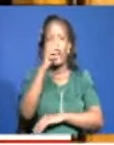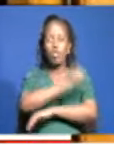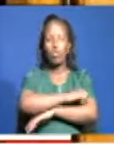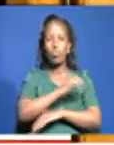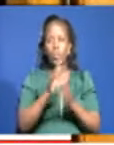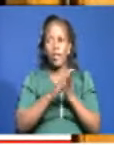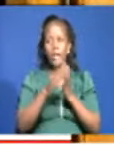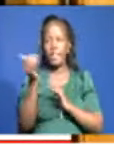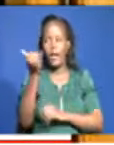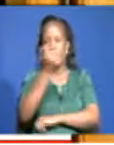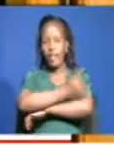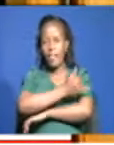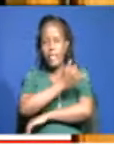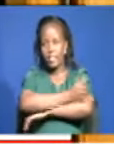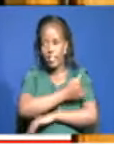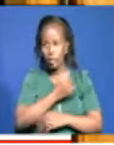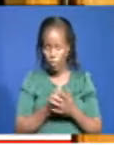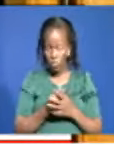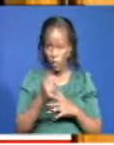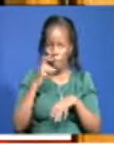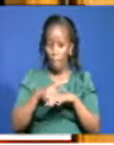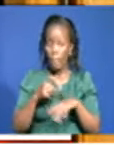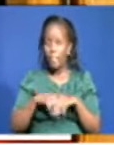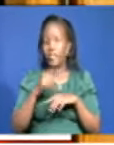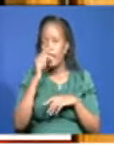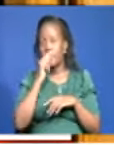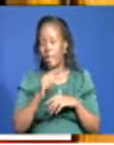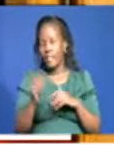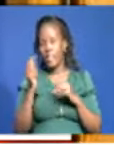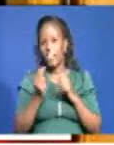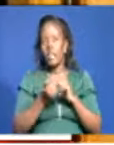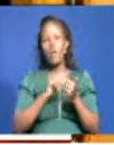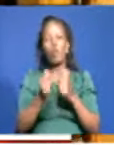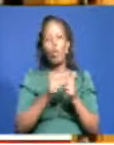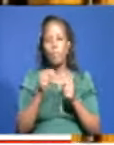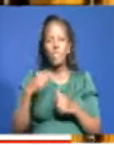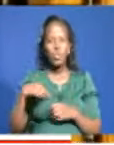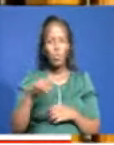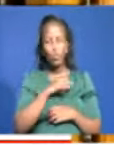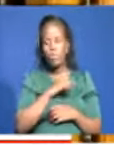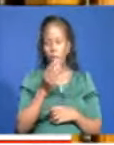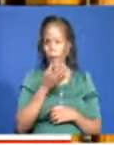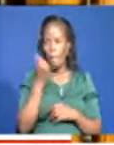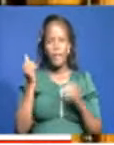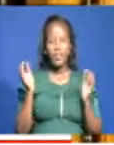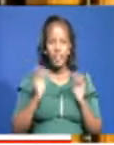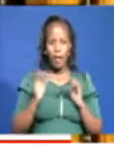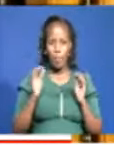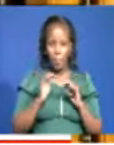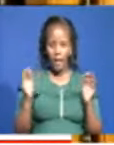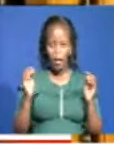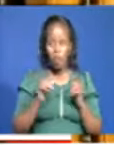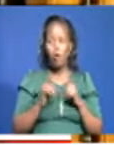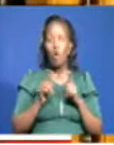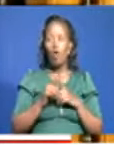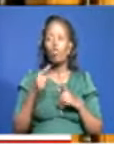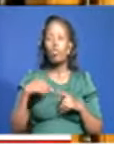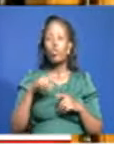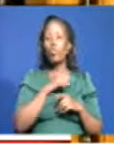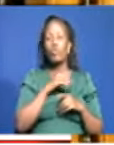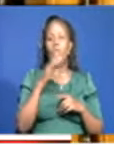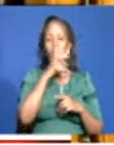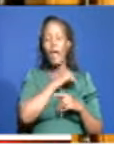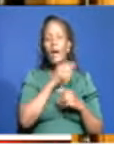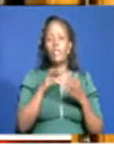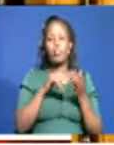well during the Arusha Games, and I think one of the areas that we didn't score very well is the capacity building. That is why behind us here